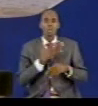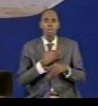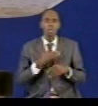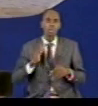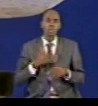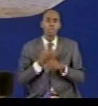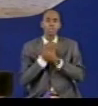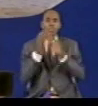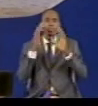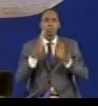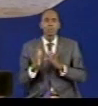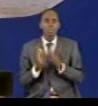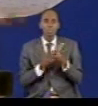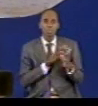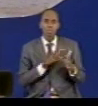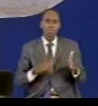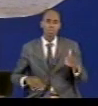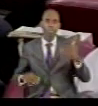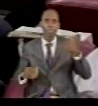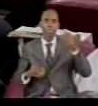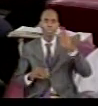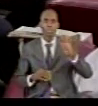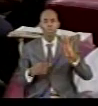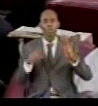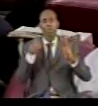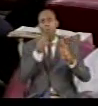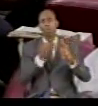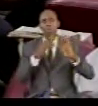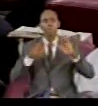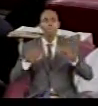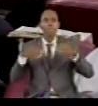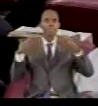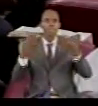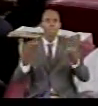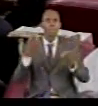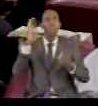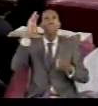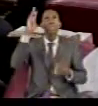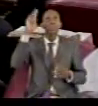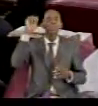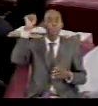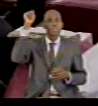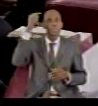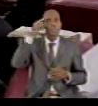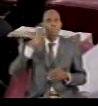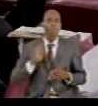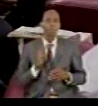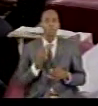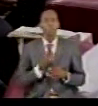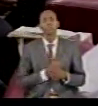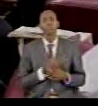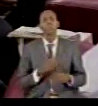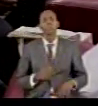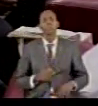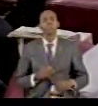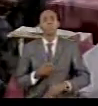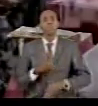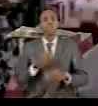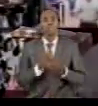Jesus Christ. Verse 14, who gave himself for us that